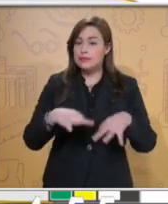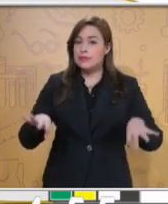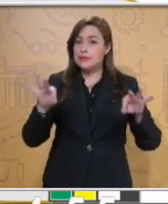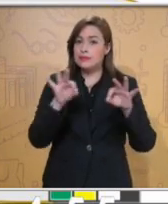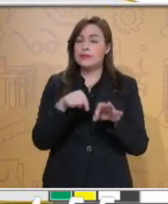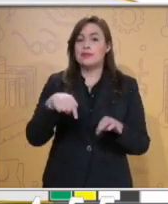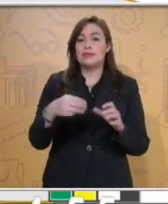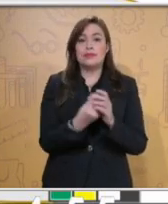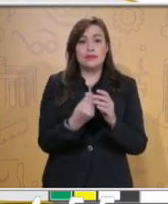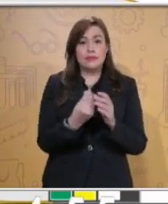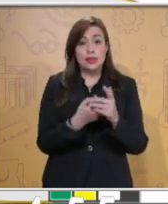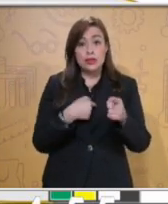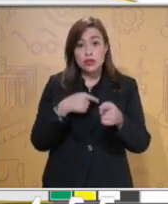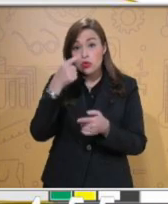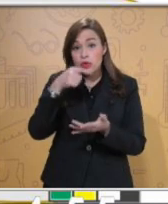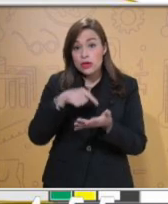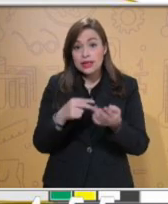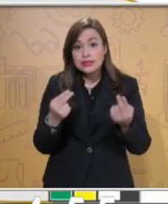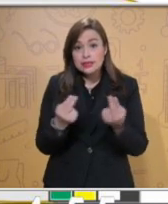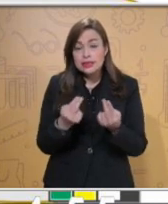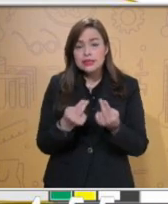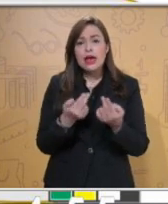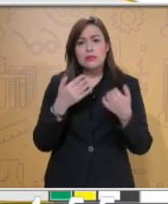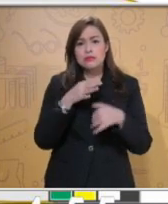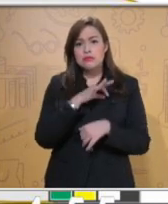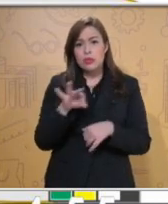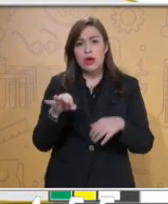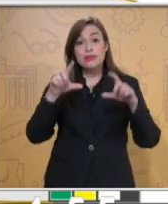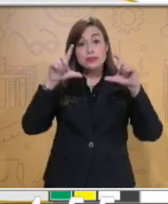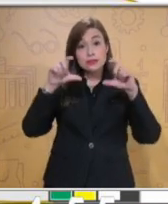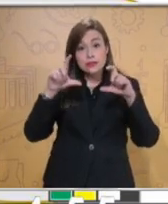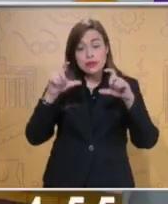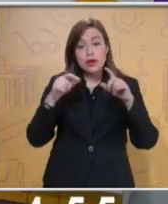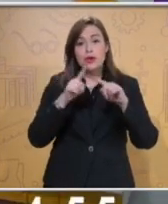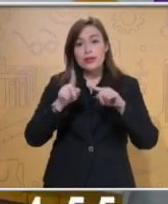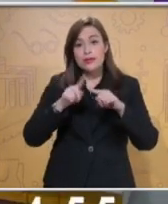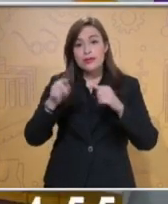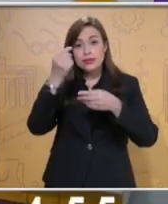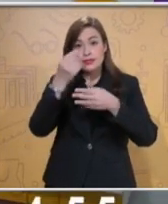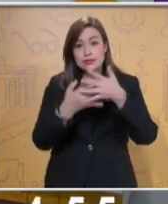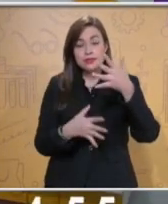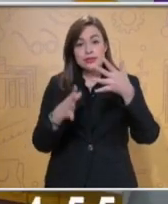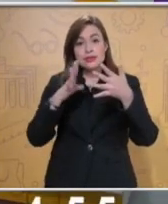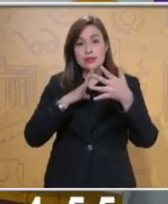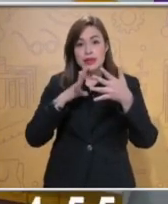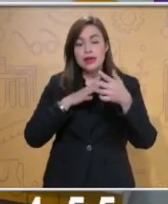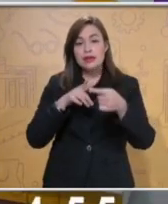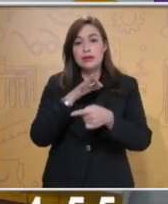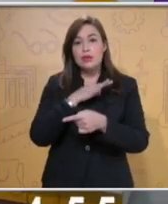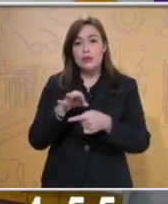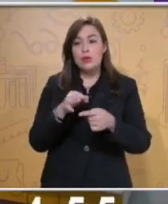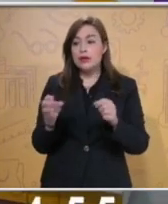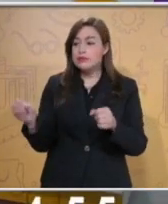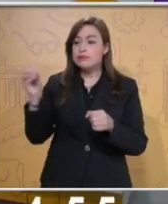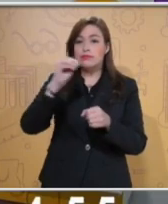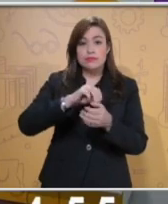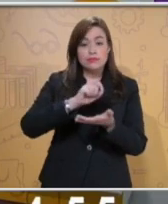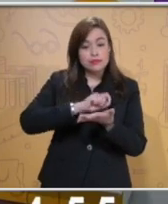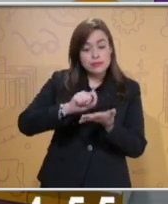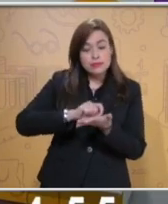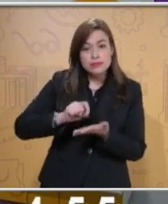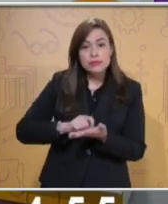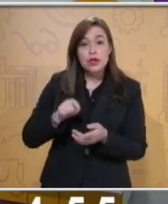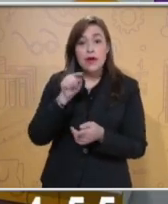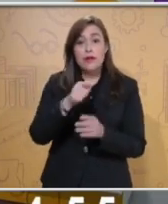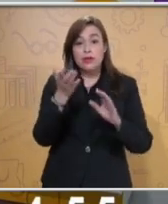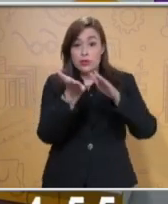you consider necessary, take pictures about the elements that we are naming, and you can include that in your experience